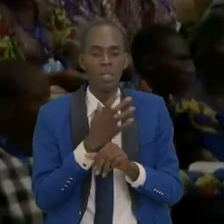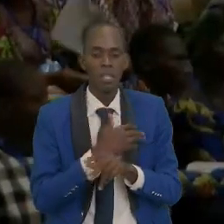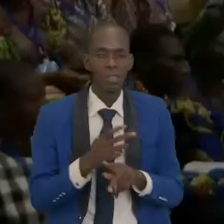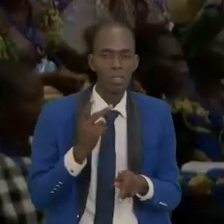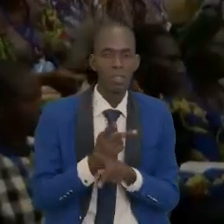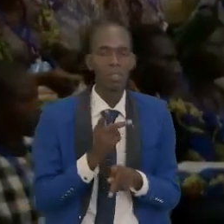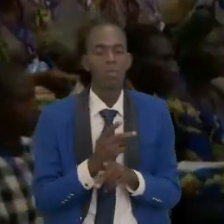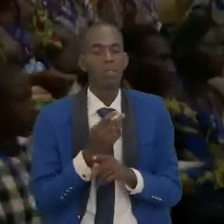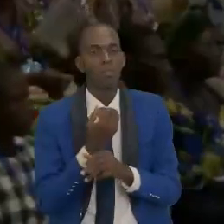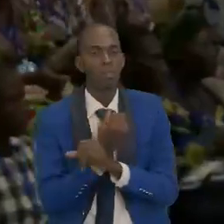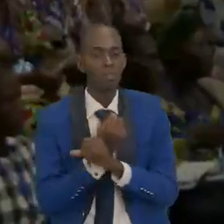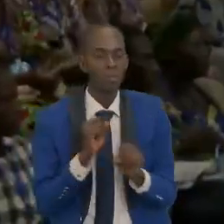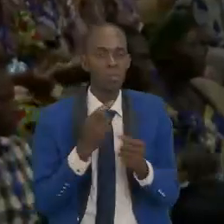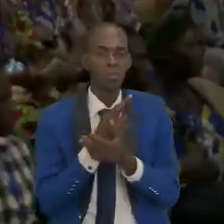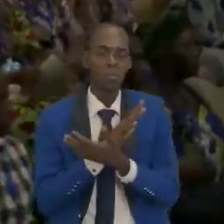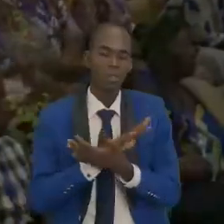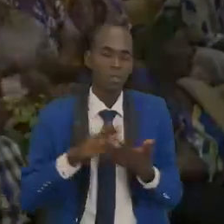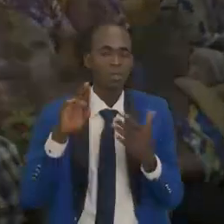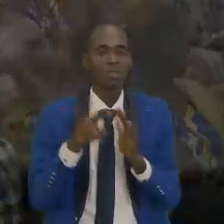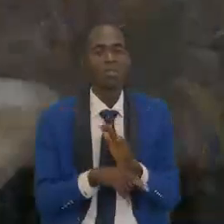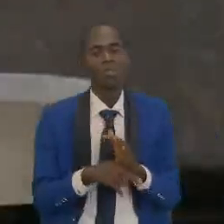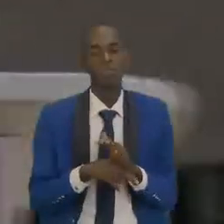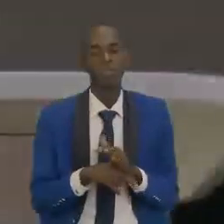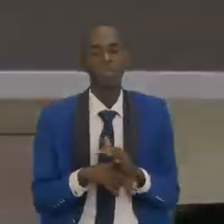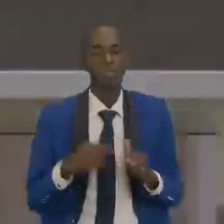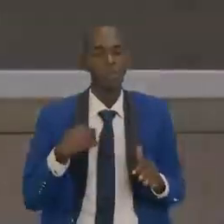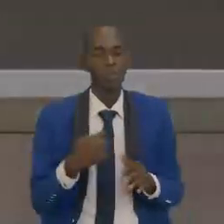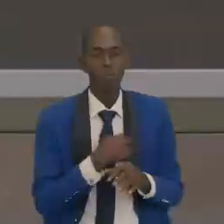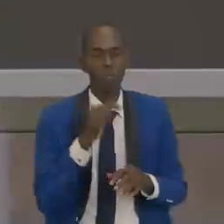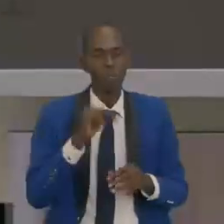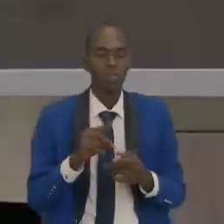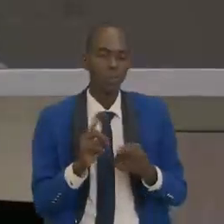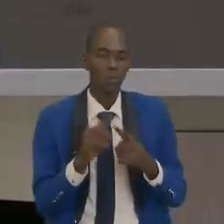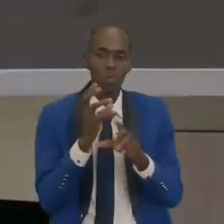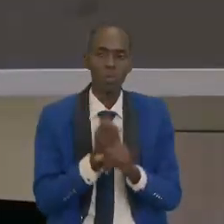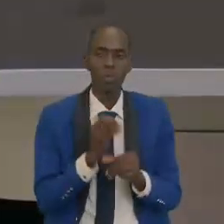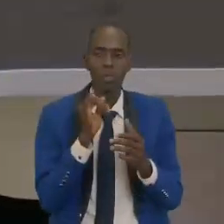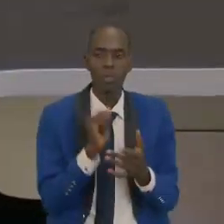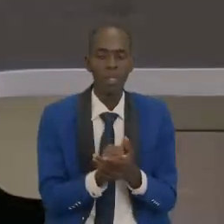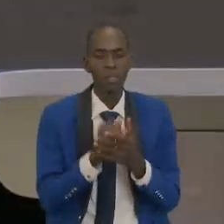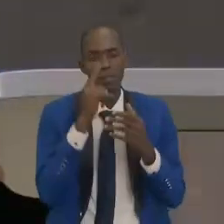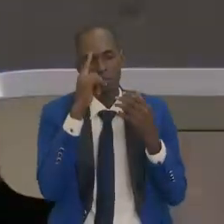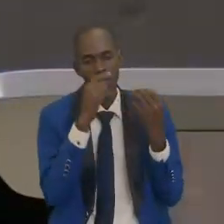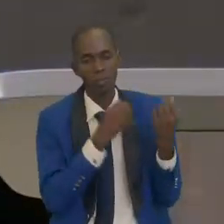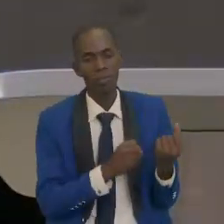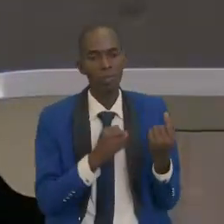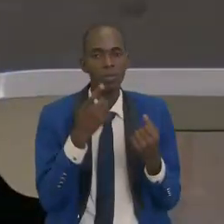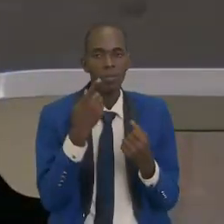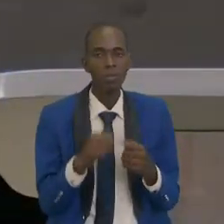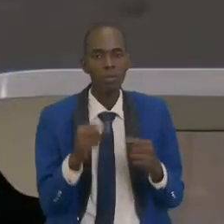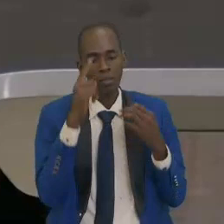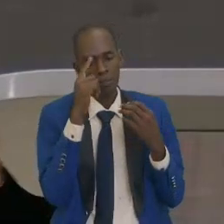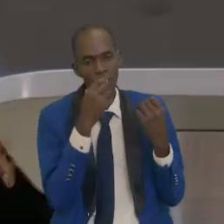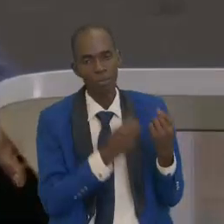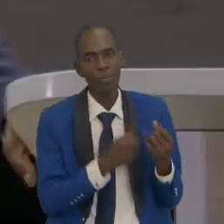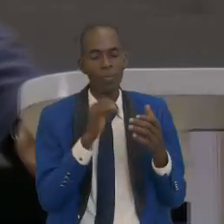yeah we need to obtain that faith the faith that